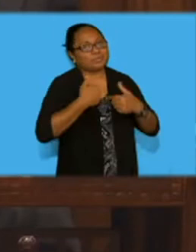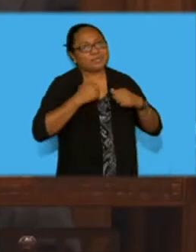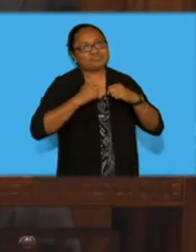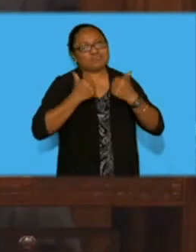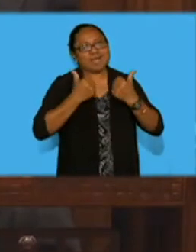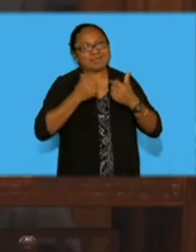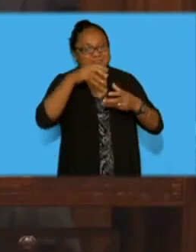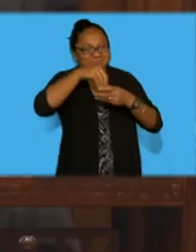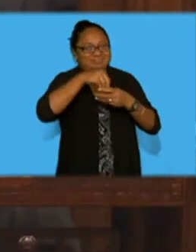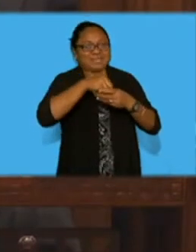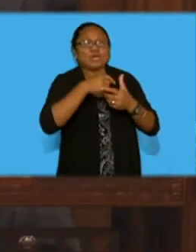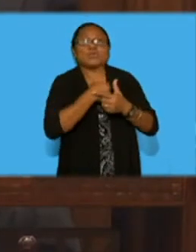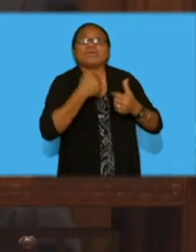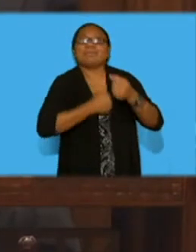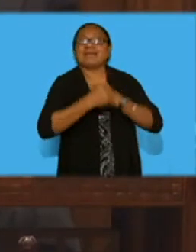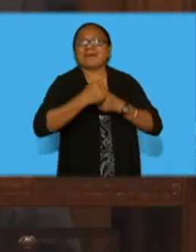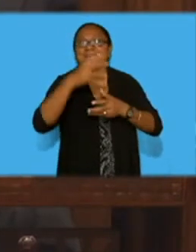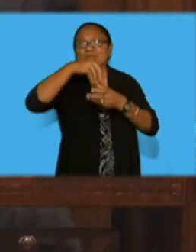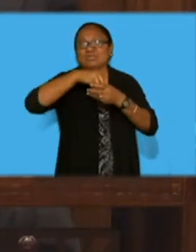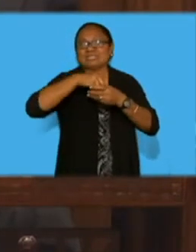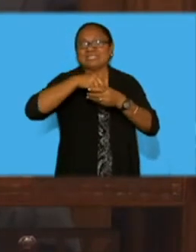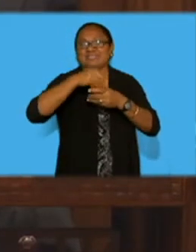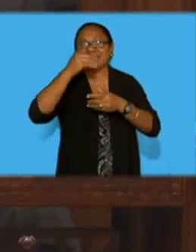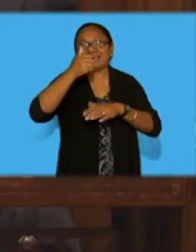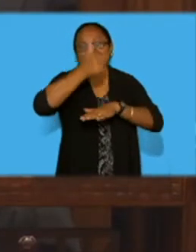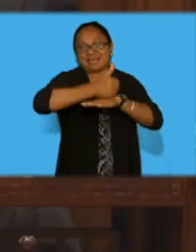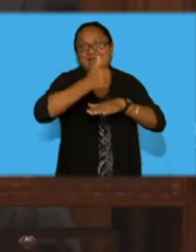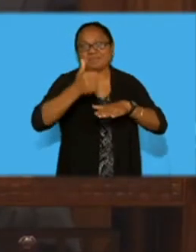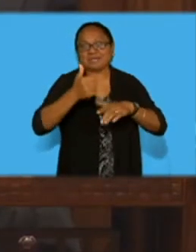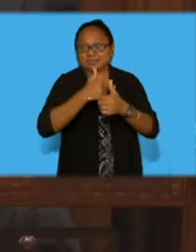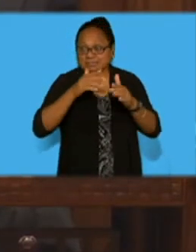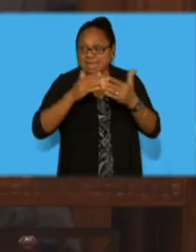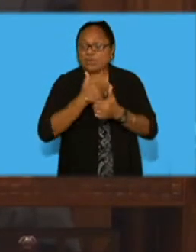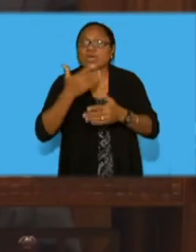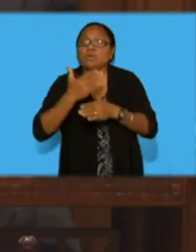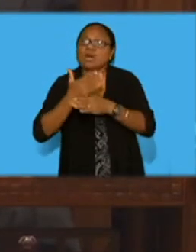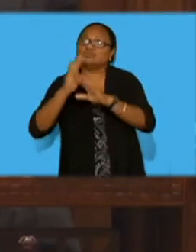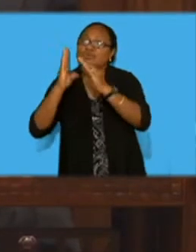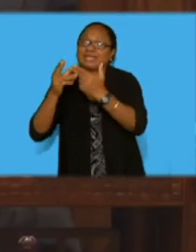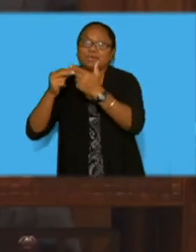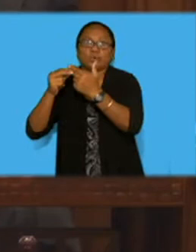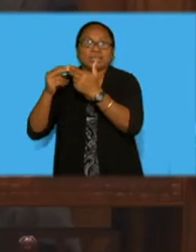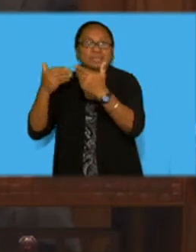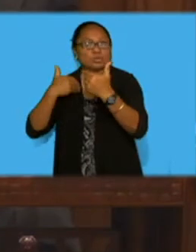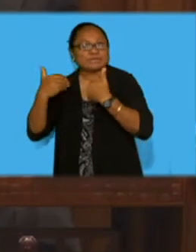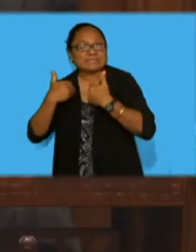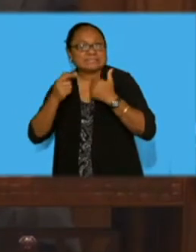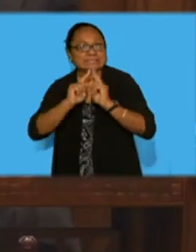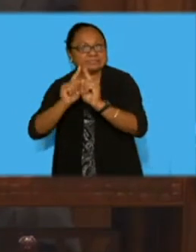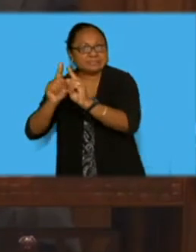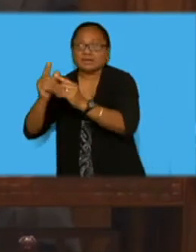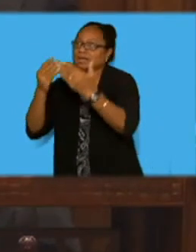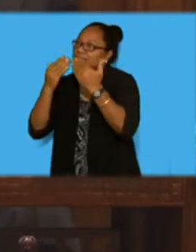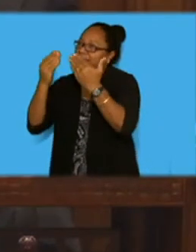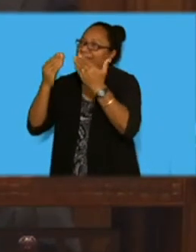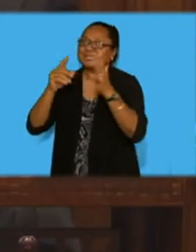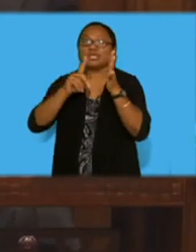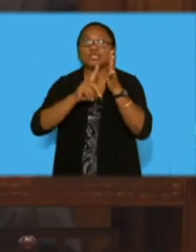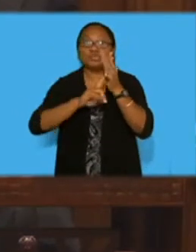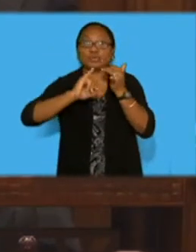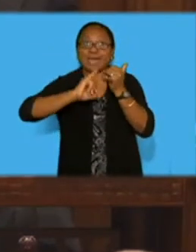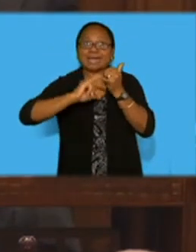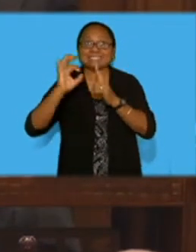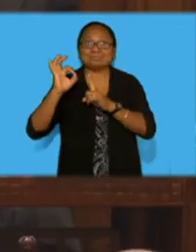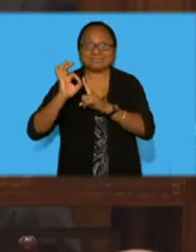government where we have strategically worked very closely with our universities. I want to thank the University of the South Pacific and